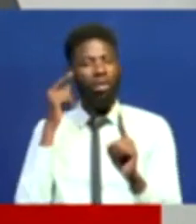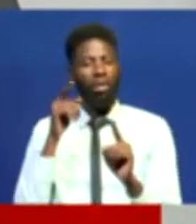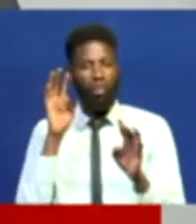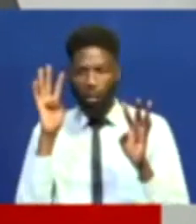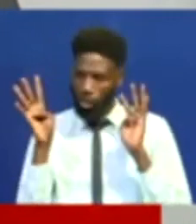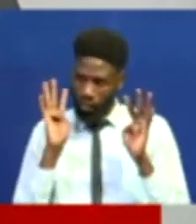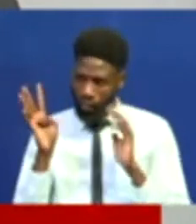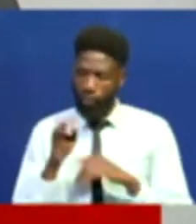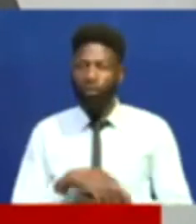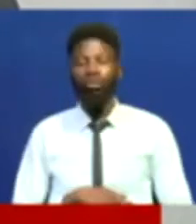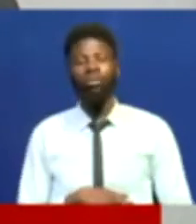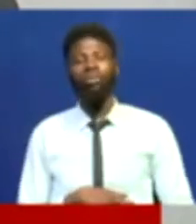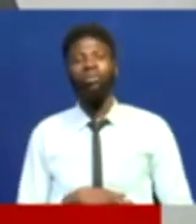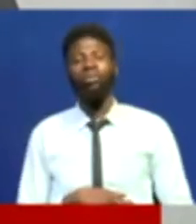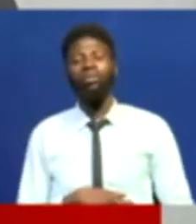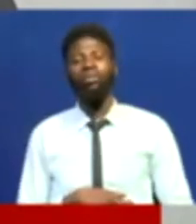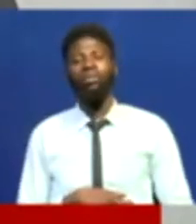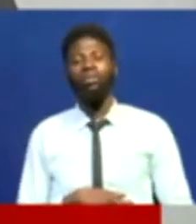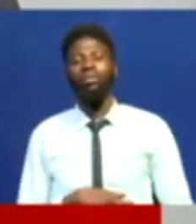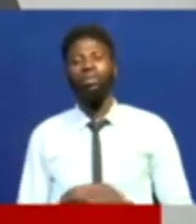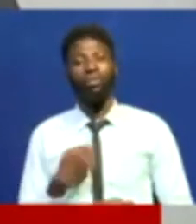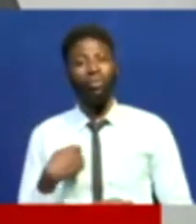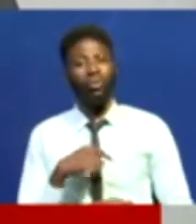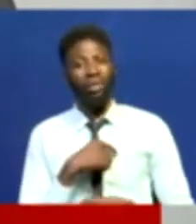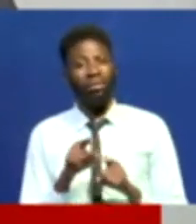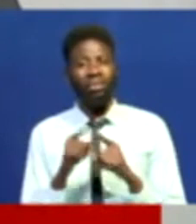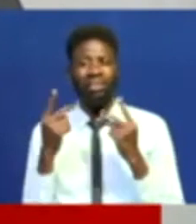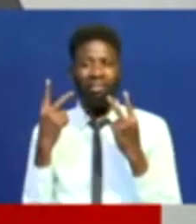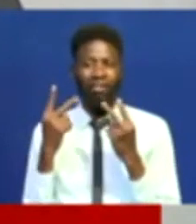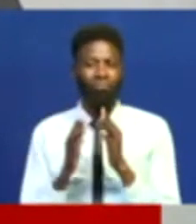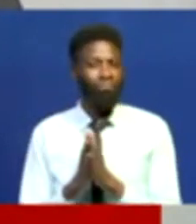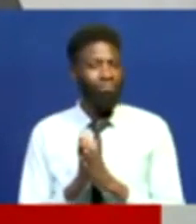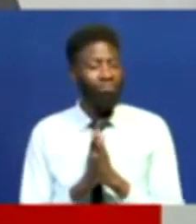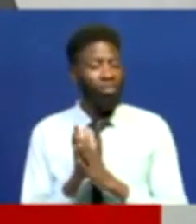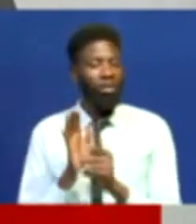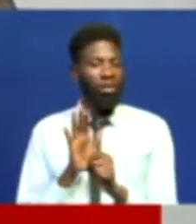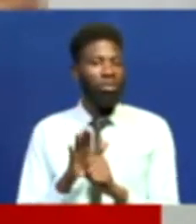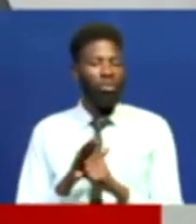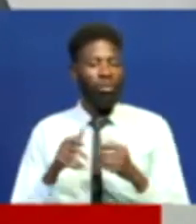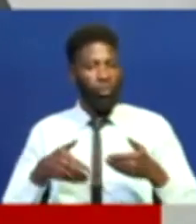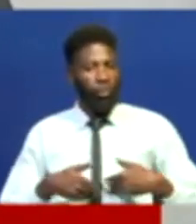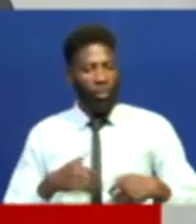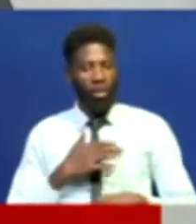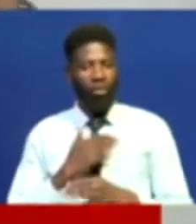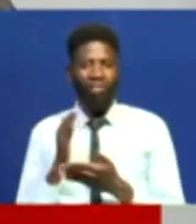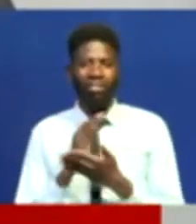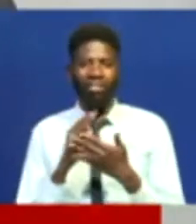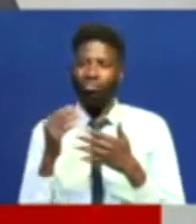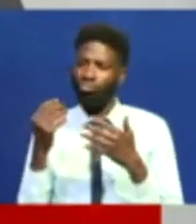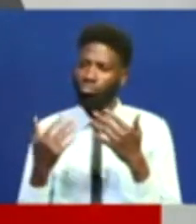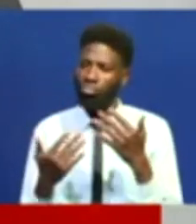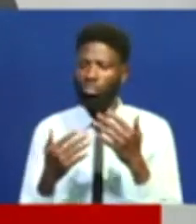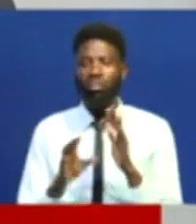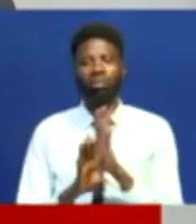And we are seeing a lot of interest in our youth in across the sectors to be able to develop